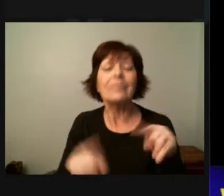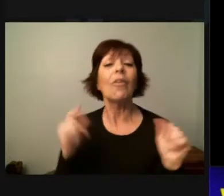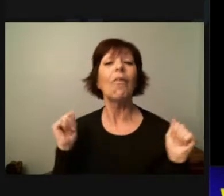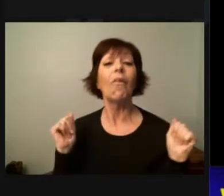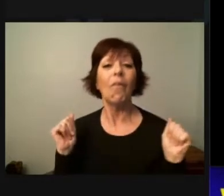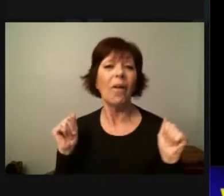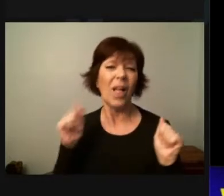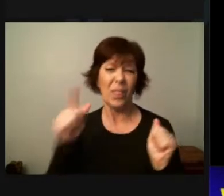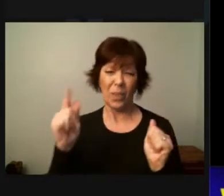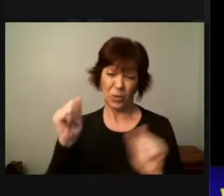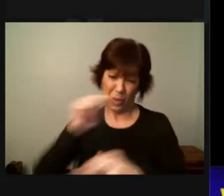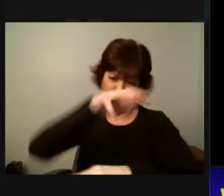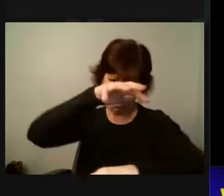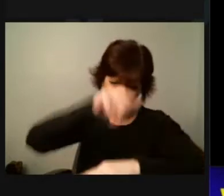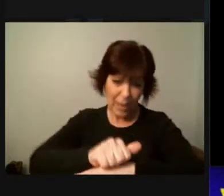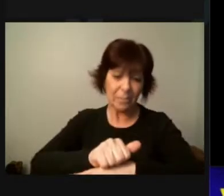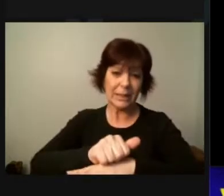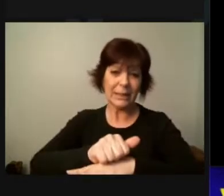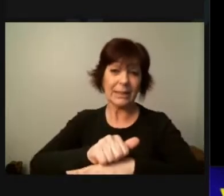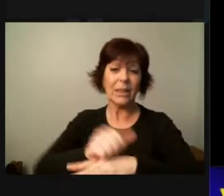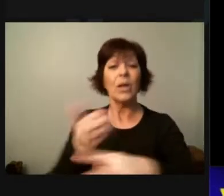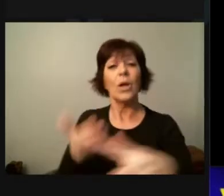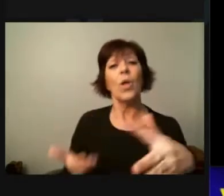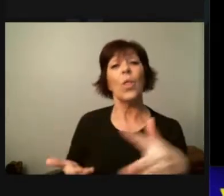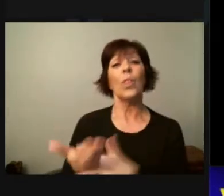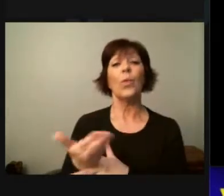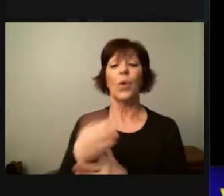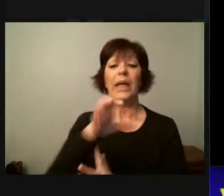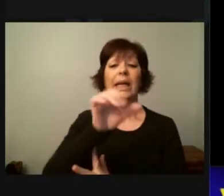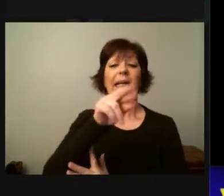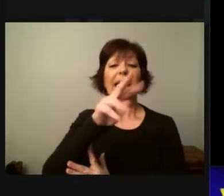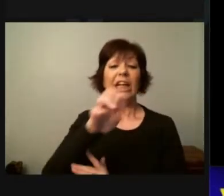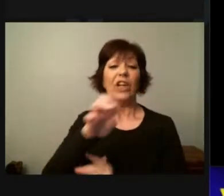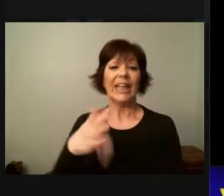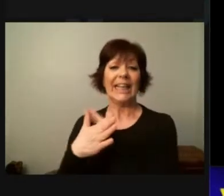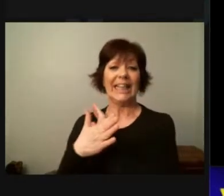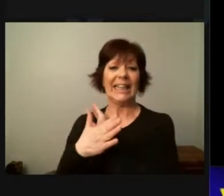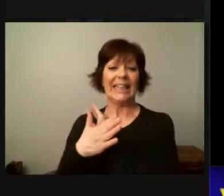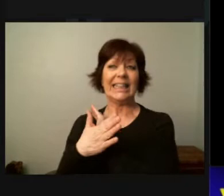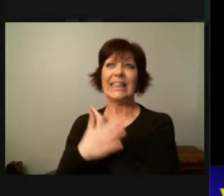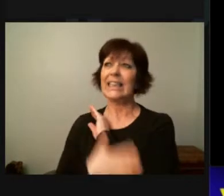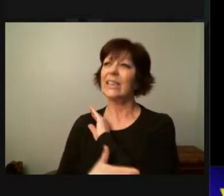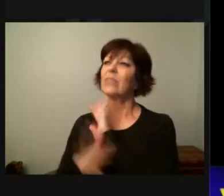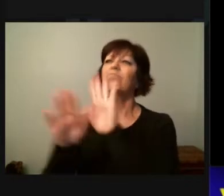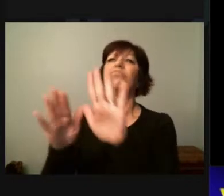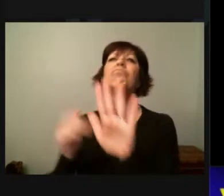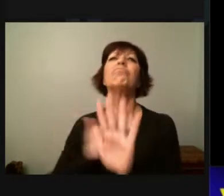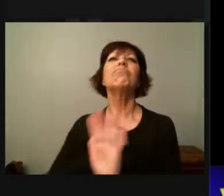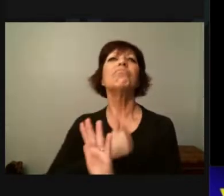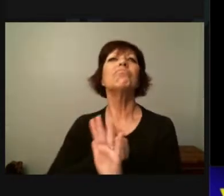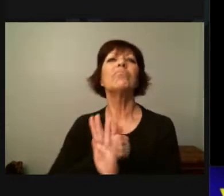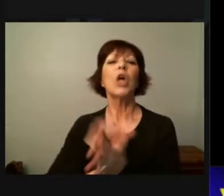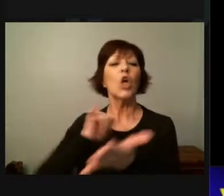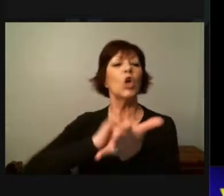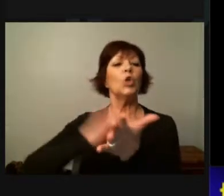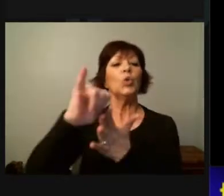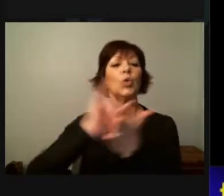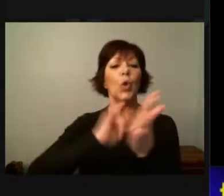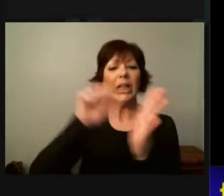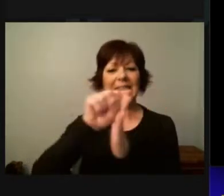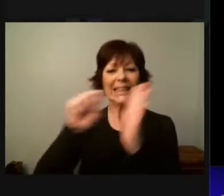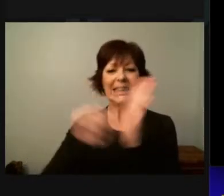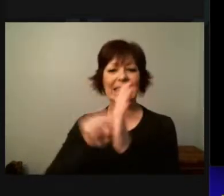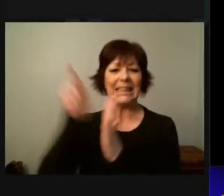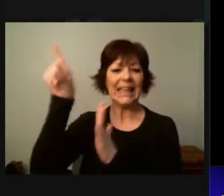those appointments are made via Erie County, via the New York State Department